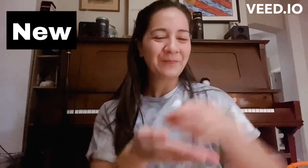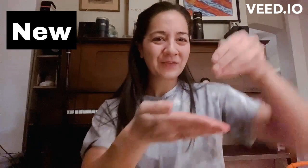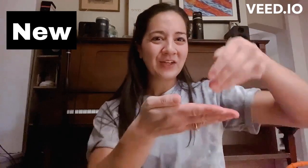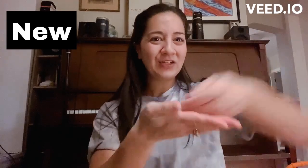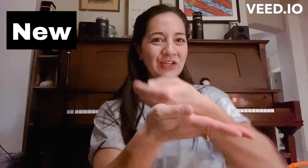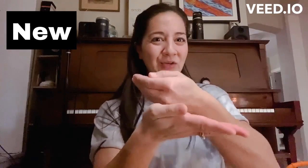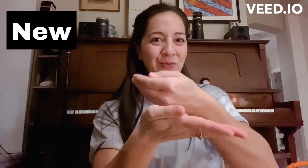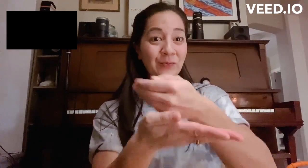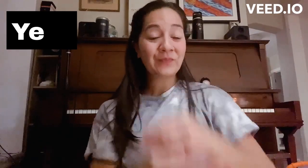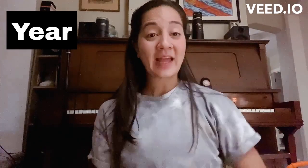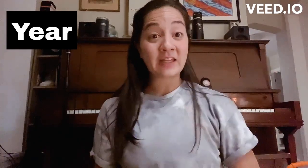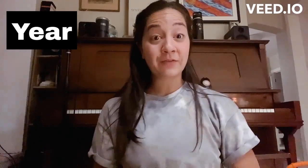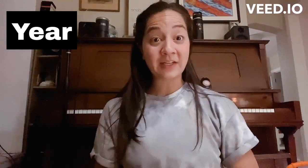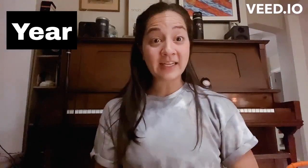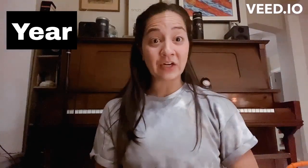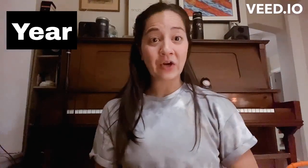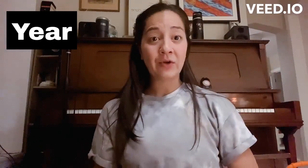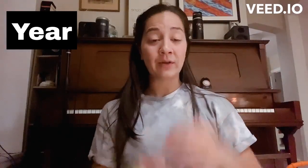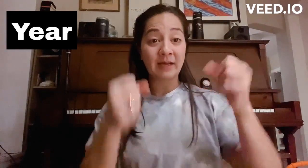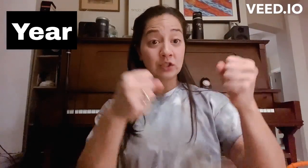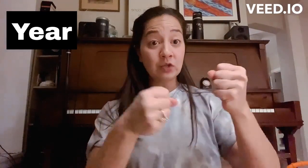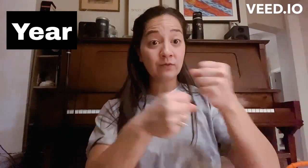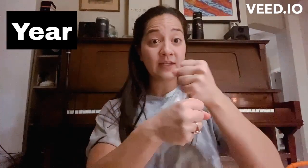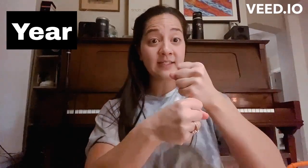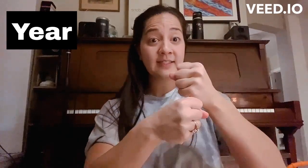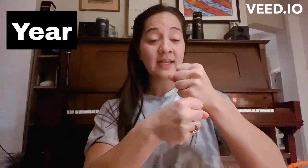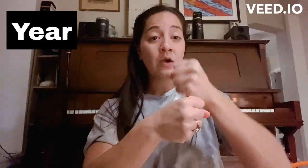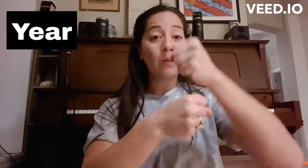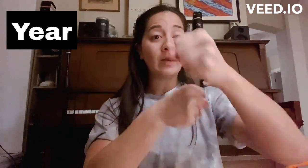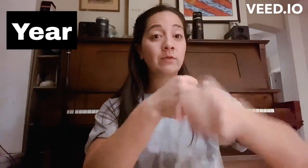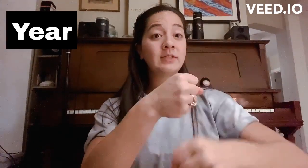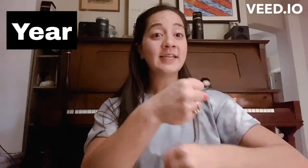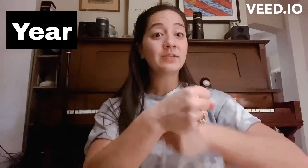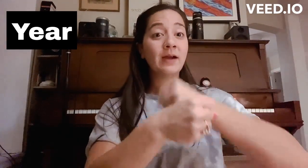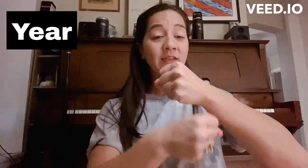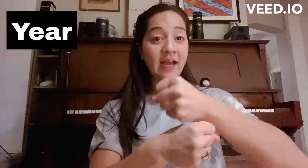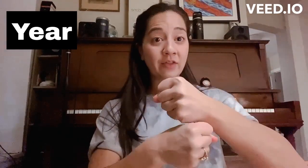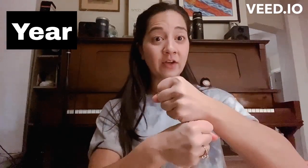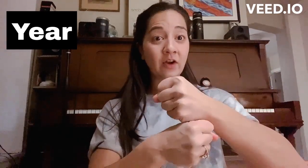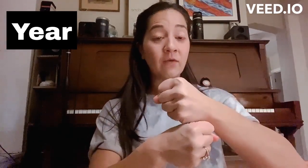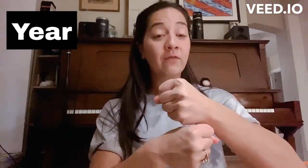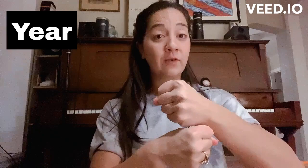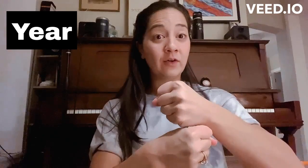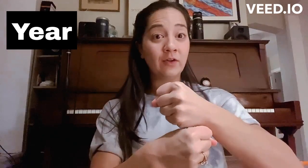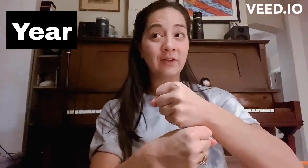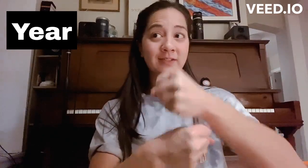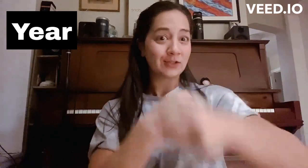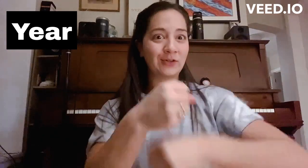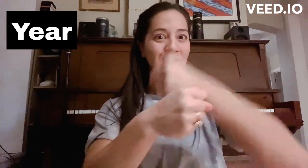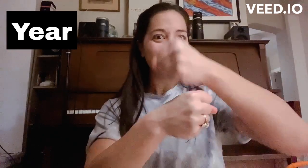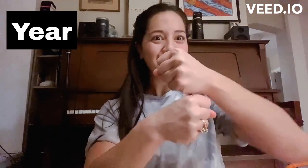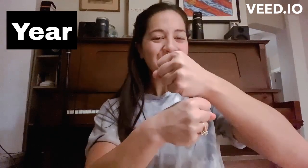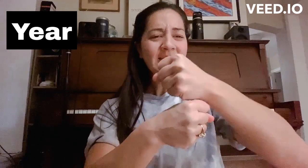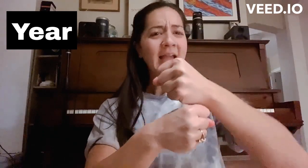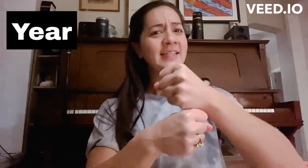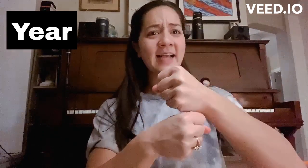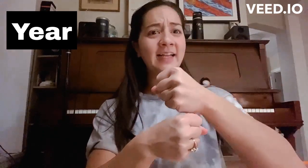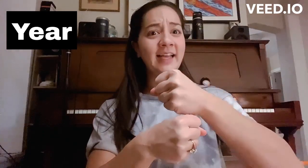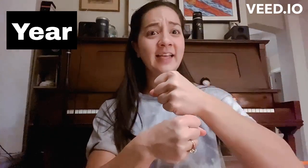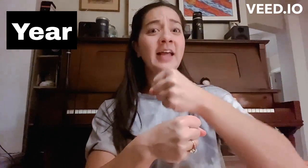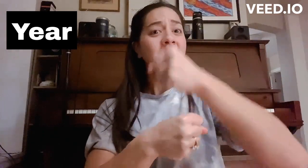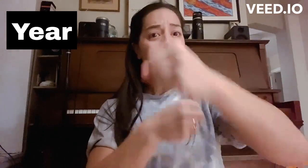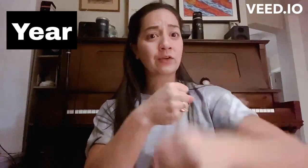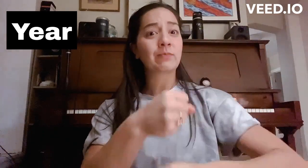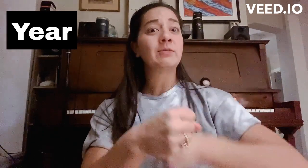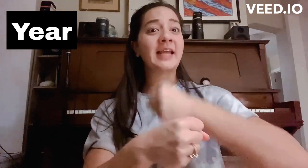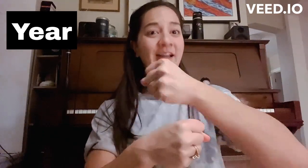garden. New. And then for year, we're gonna make two fists. One rotates around the other, full circle. And it's kind of